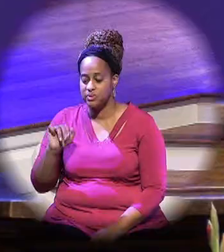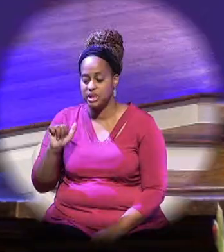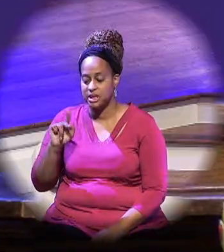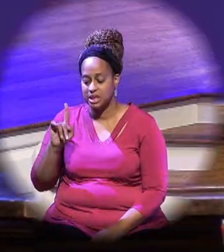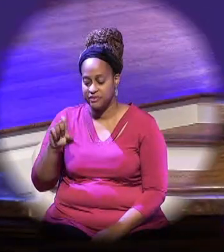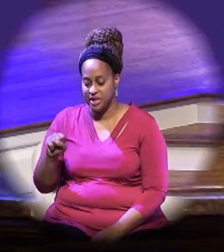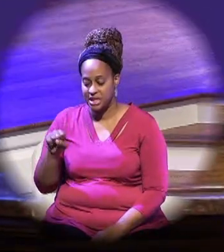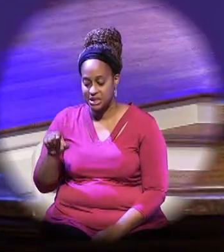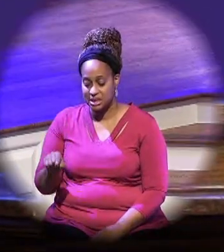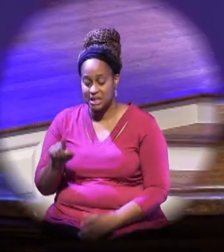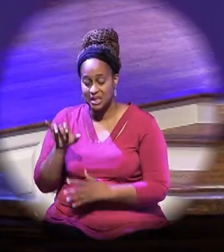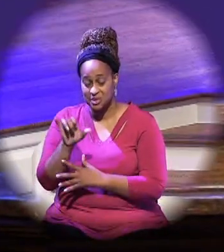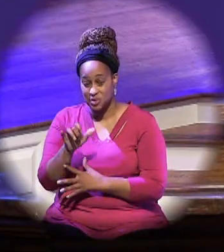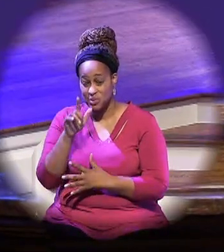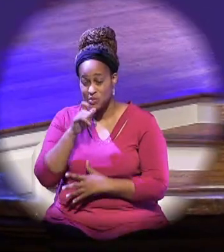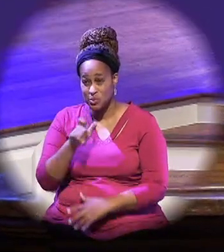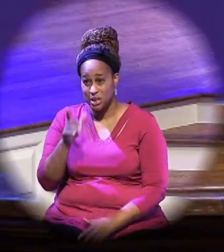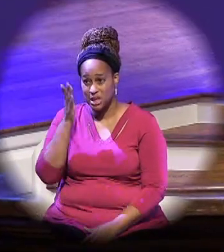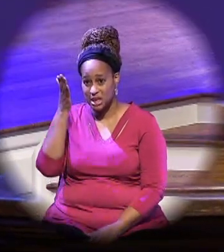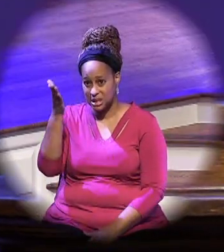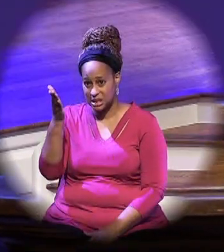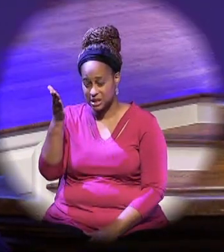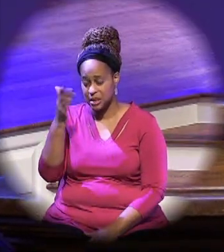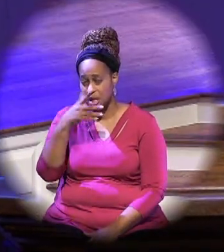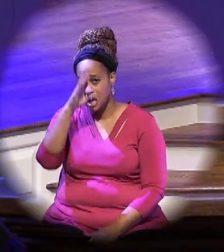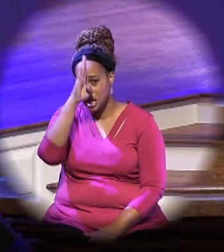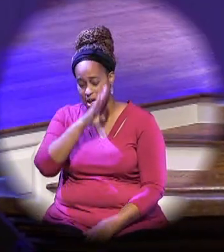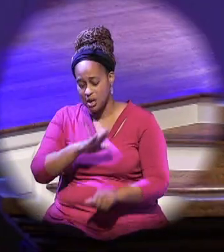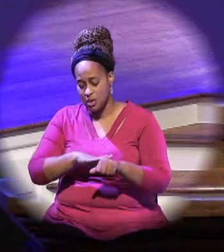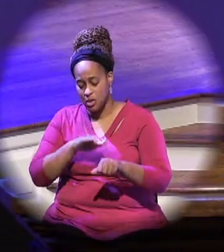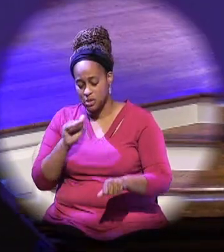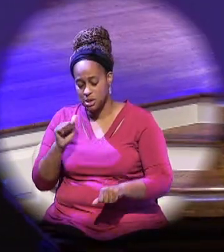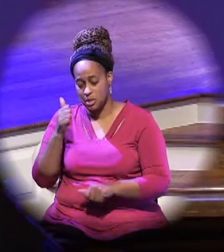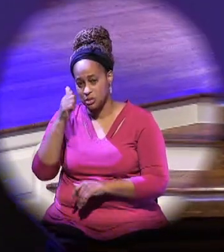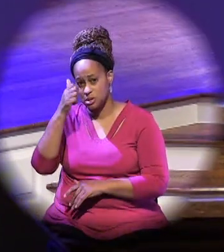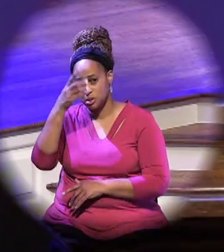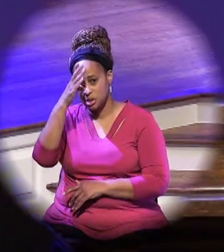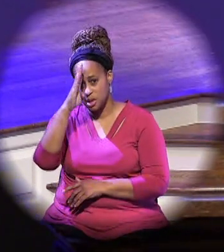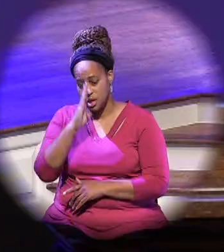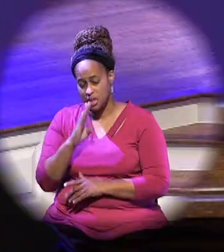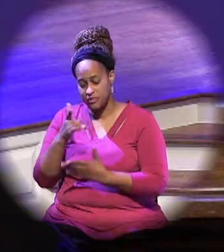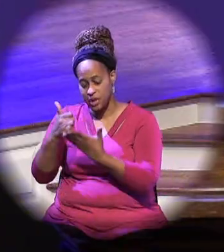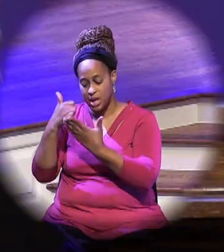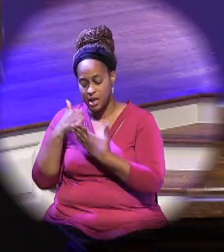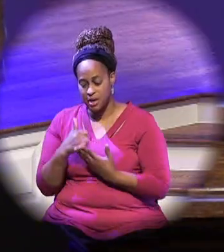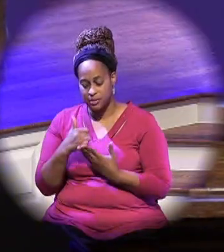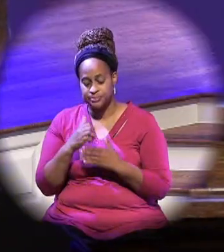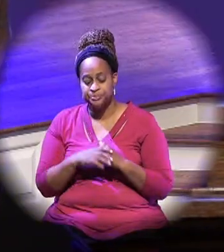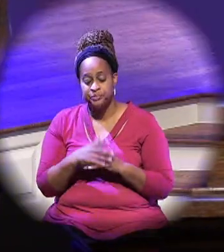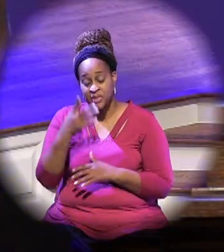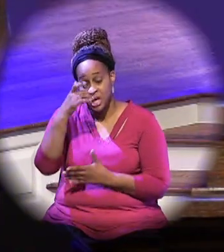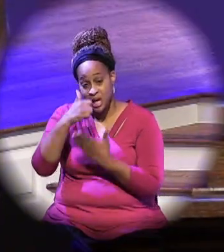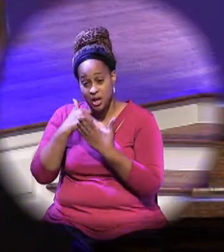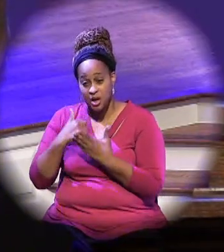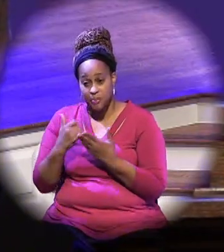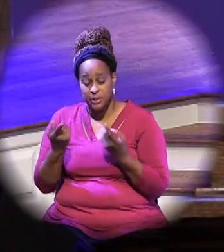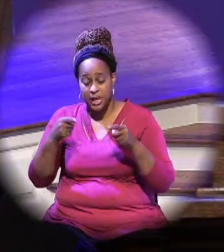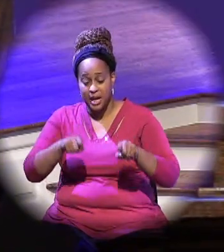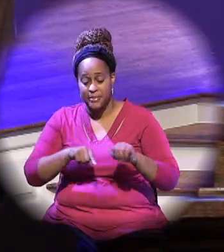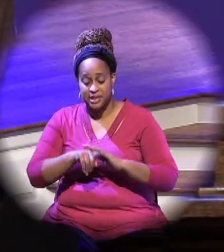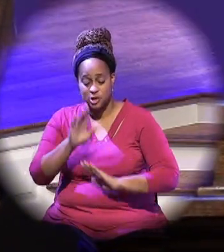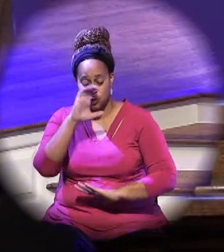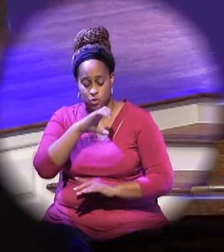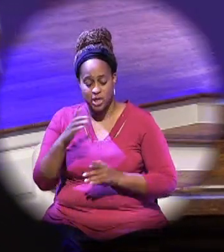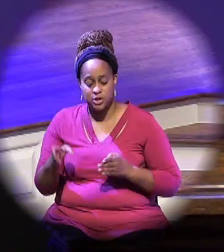is who he is. Jonah calls out to God for help. Now, help comes in a strange way, right?